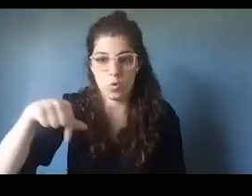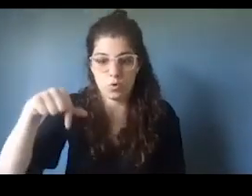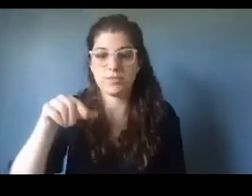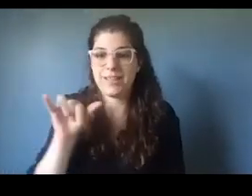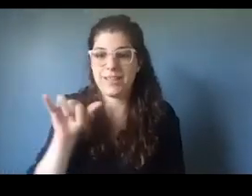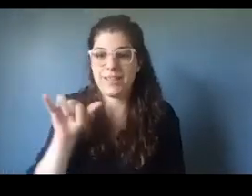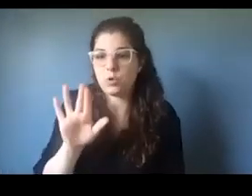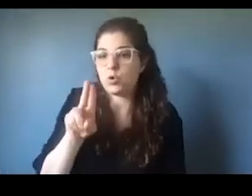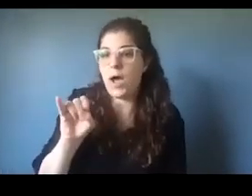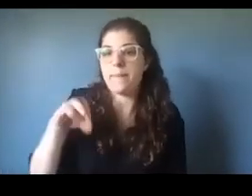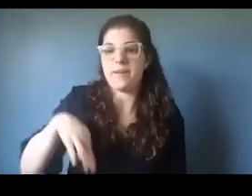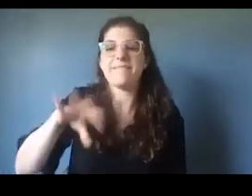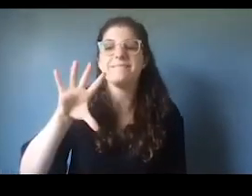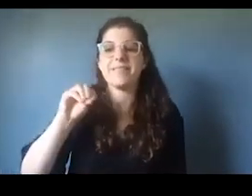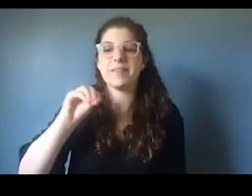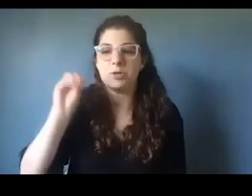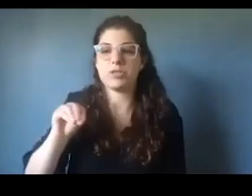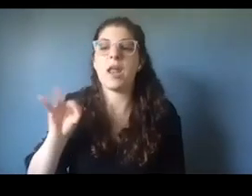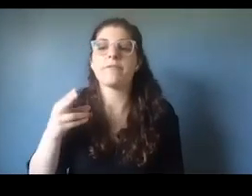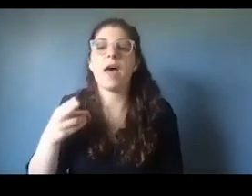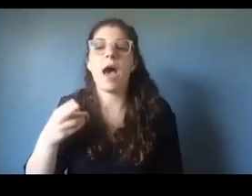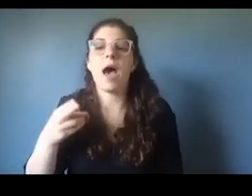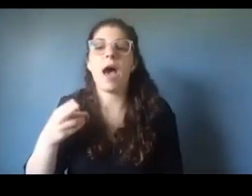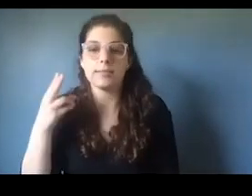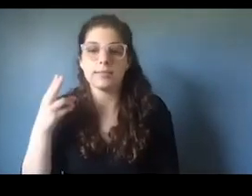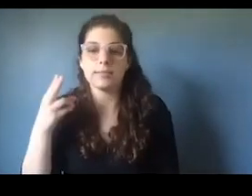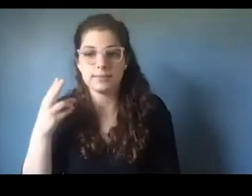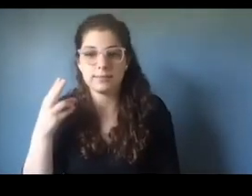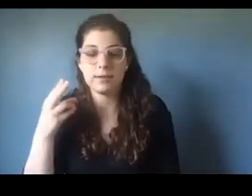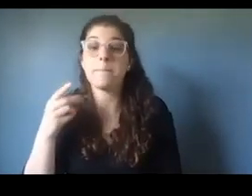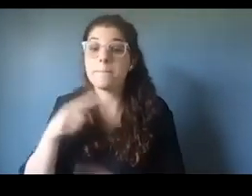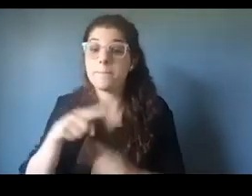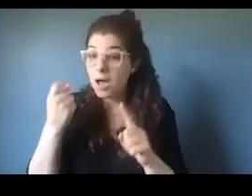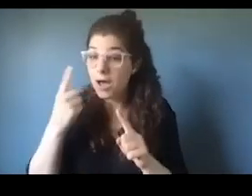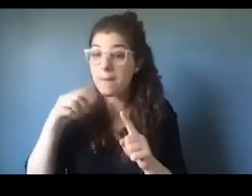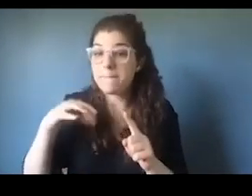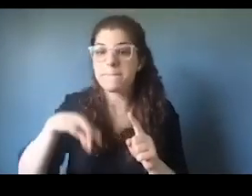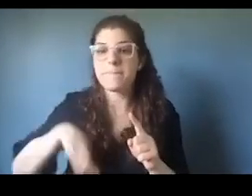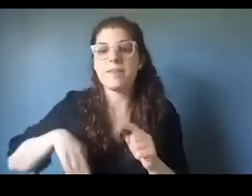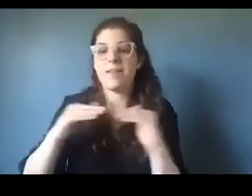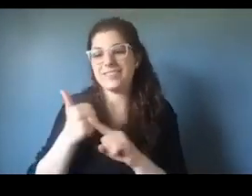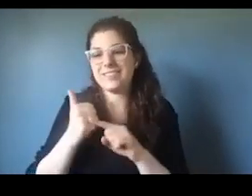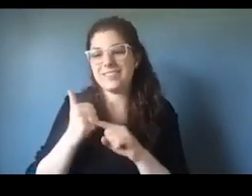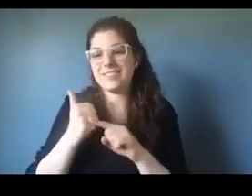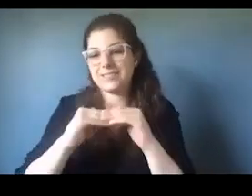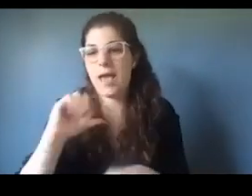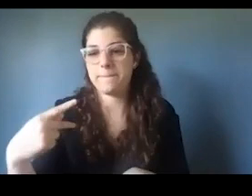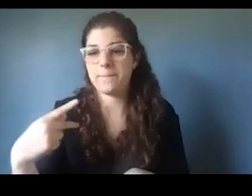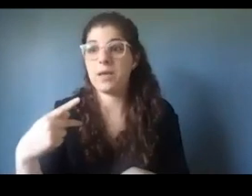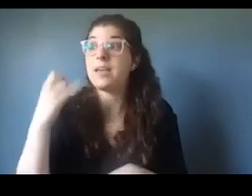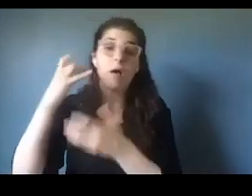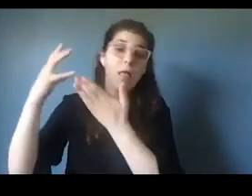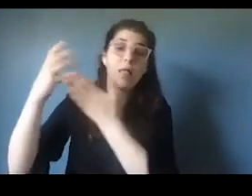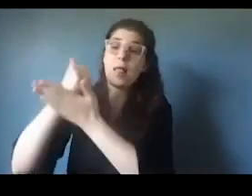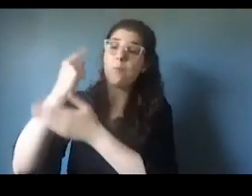UI benefit, except that the benefit level is capped, right? So very high earners for